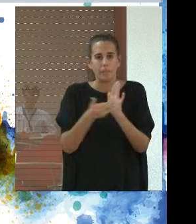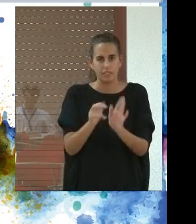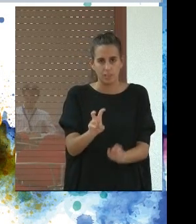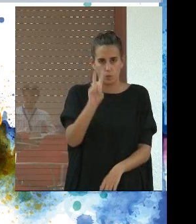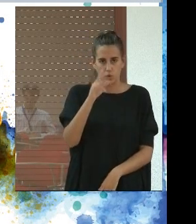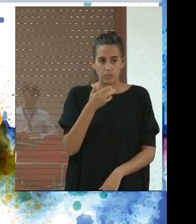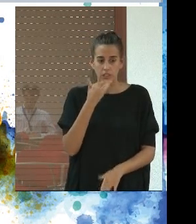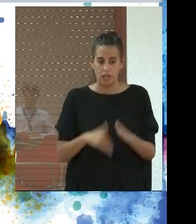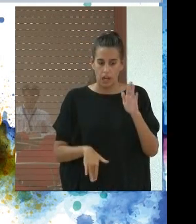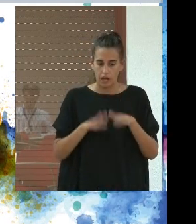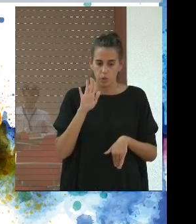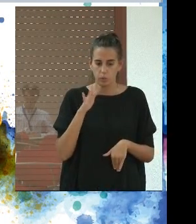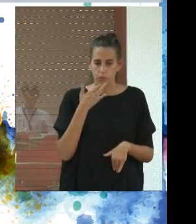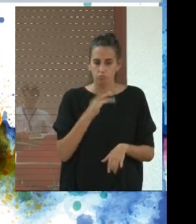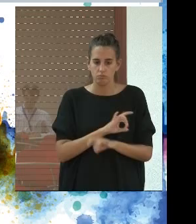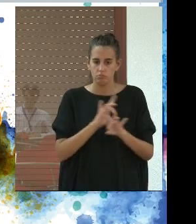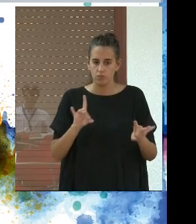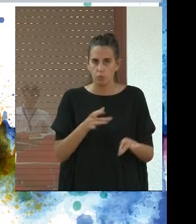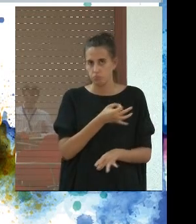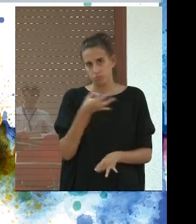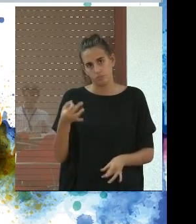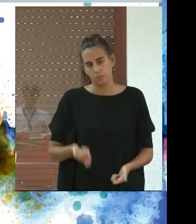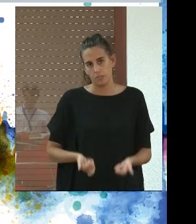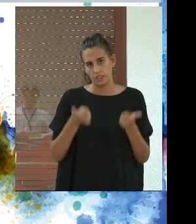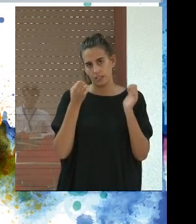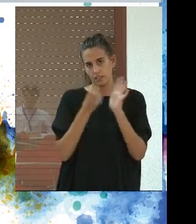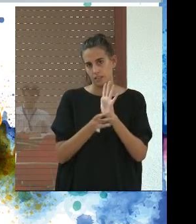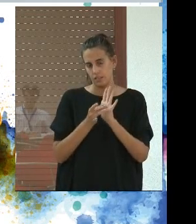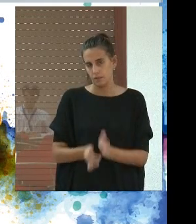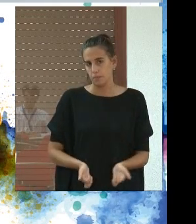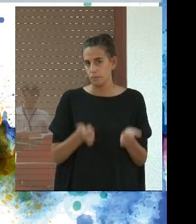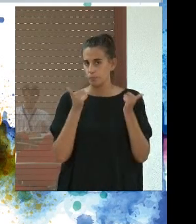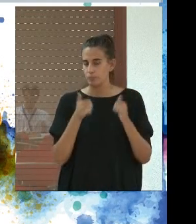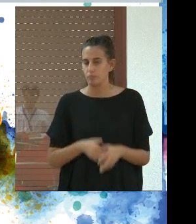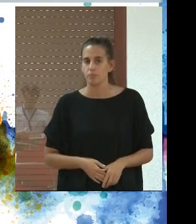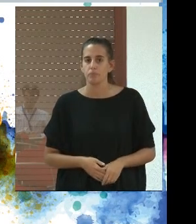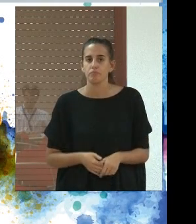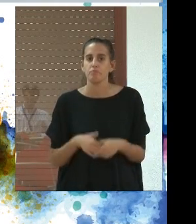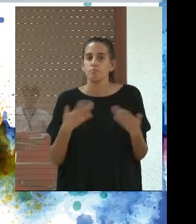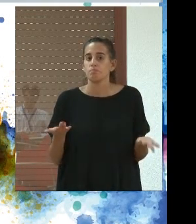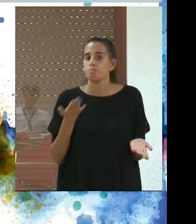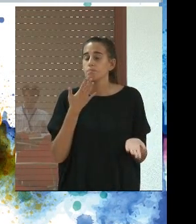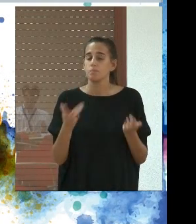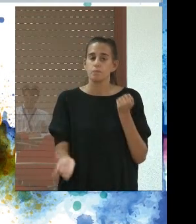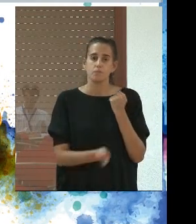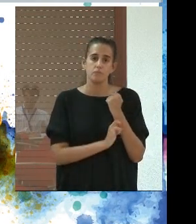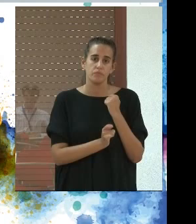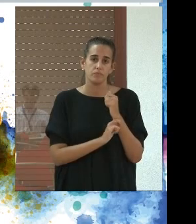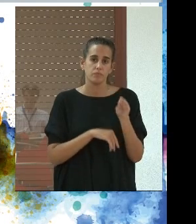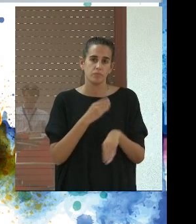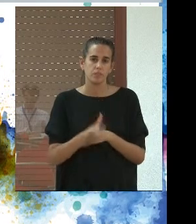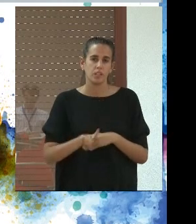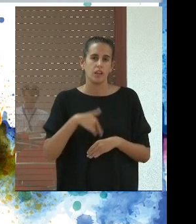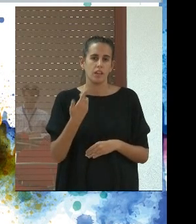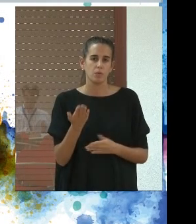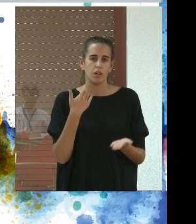only use 2000 milliseconds. It's a very long time, but the accuracy, it is much better.